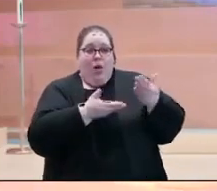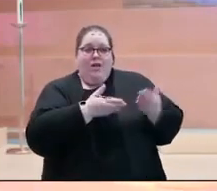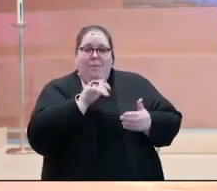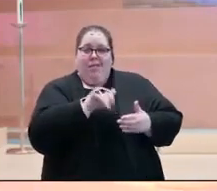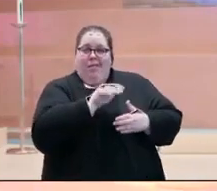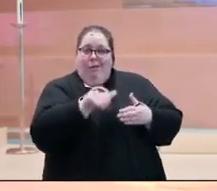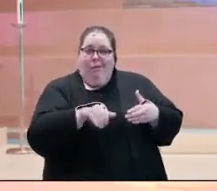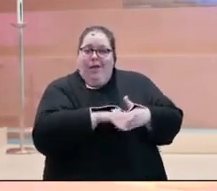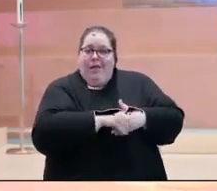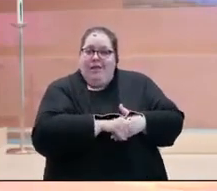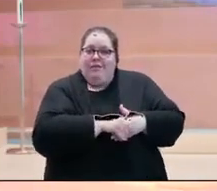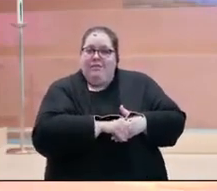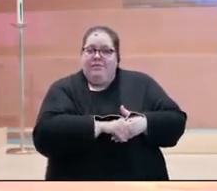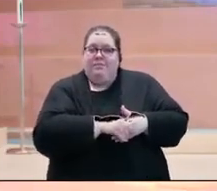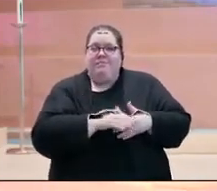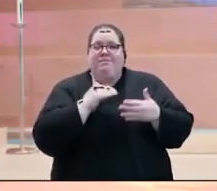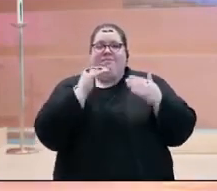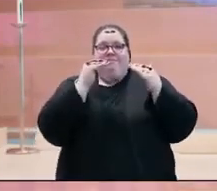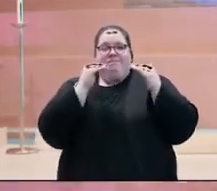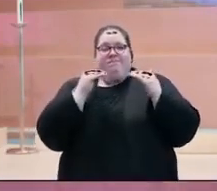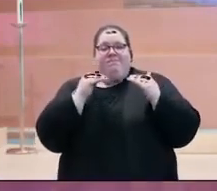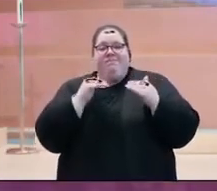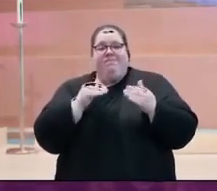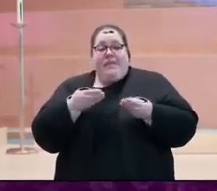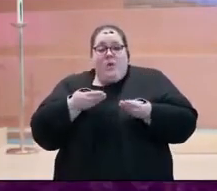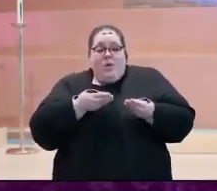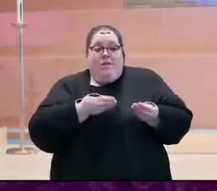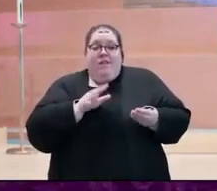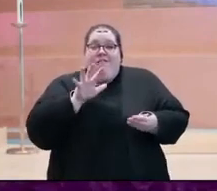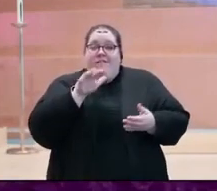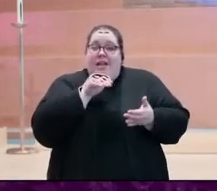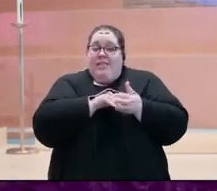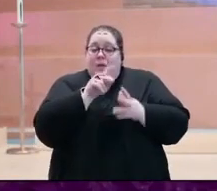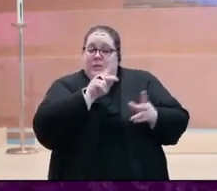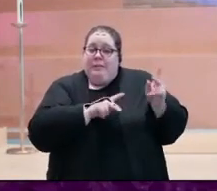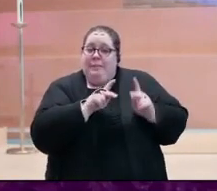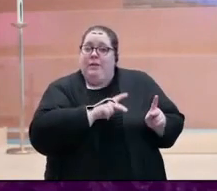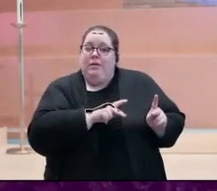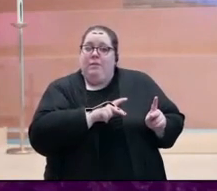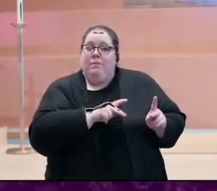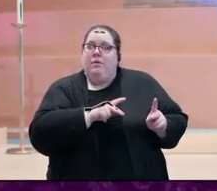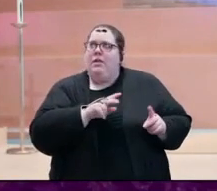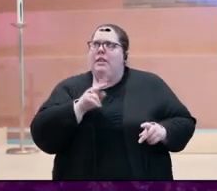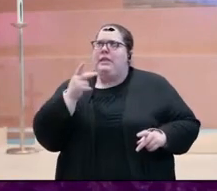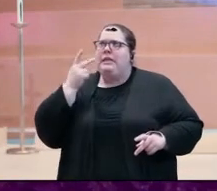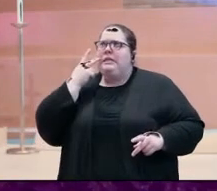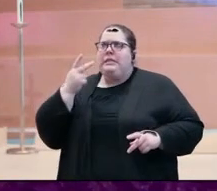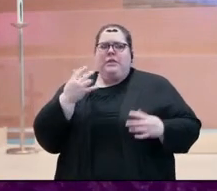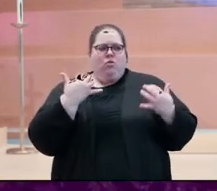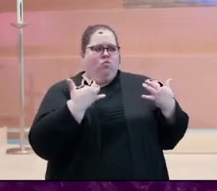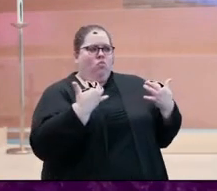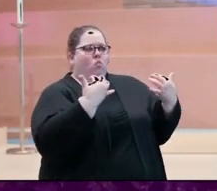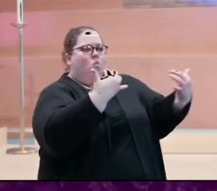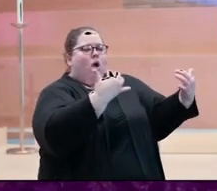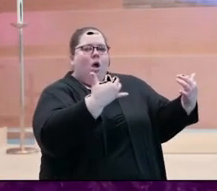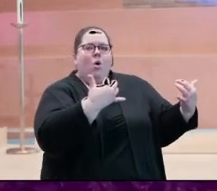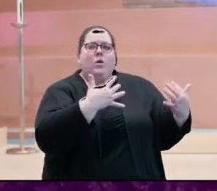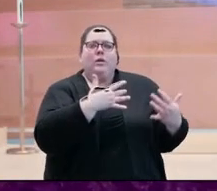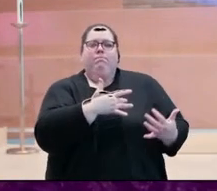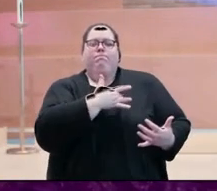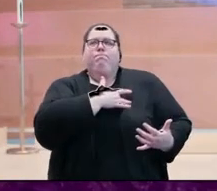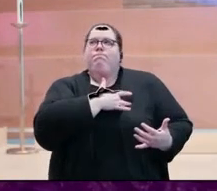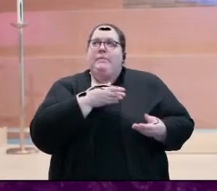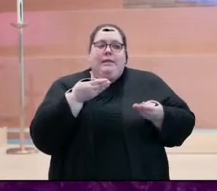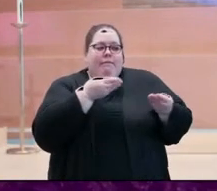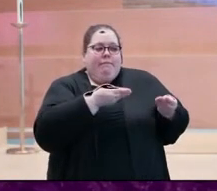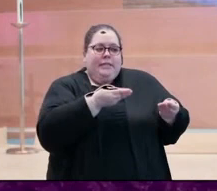wedding. Look at the time that he fed 5,000 people. It says he looked out at the crowds and he had compassion for them and he feeds